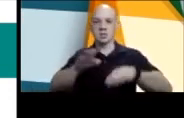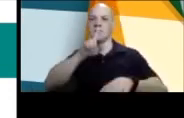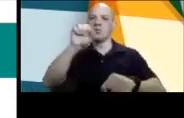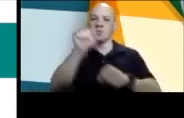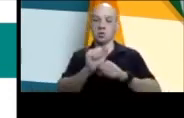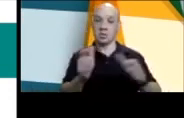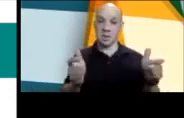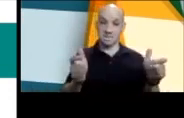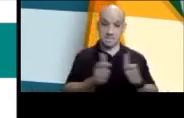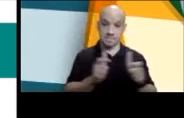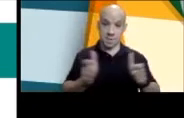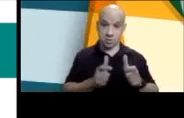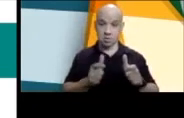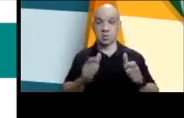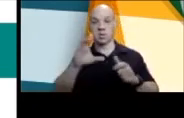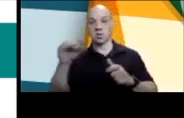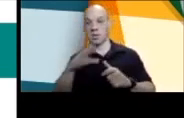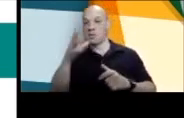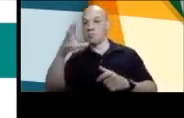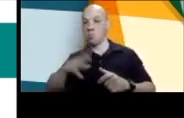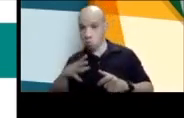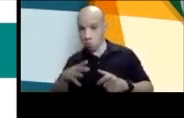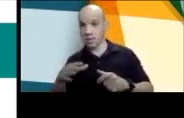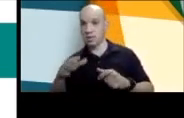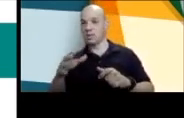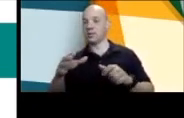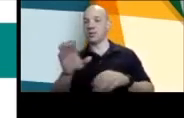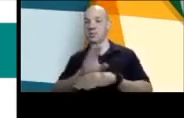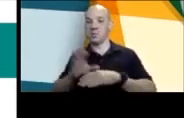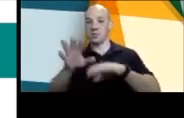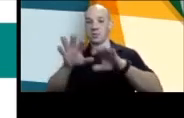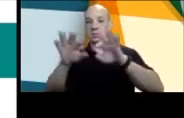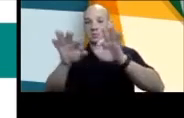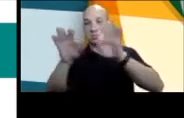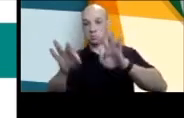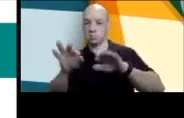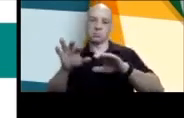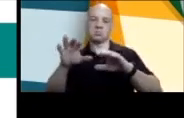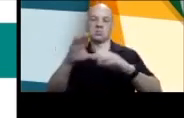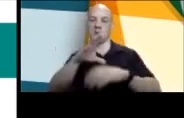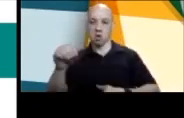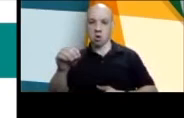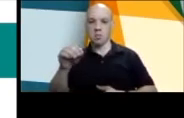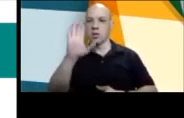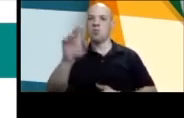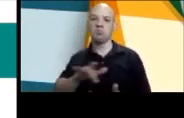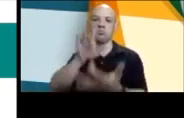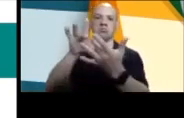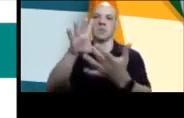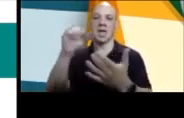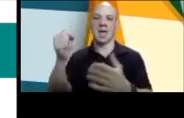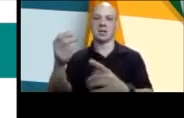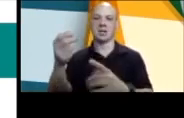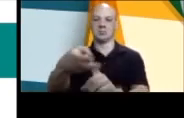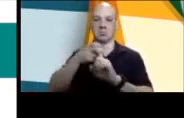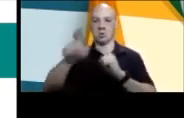minority firms and women business enterprise are reached out to and used when possible. Efforts